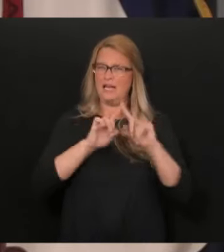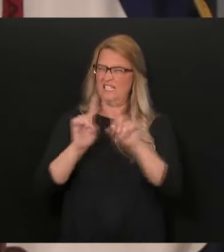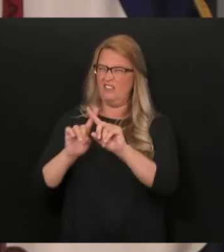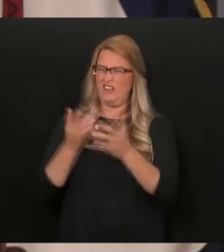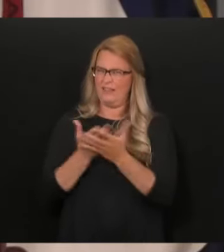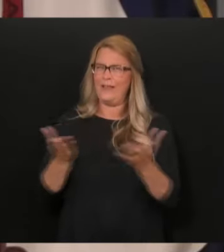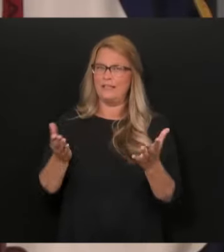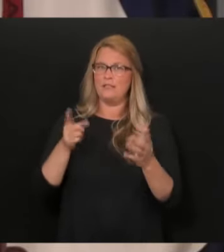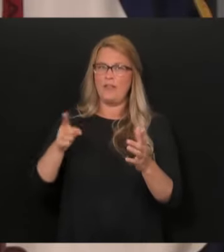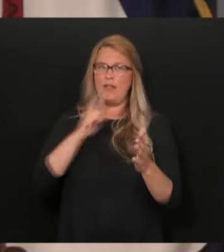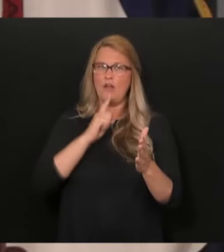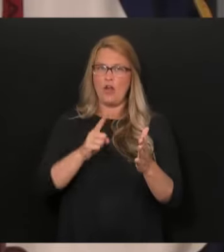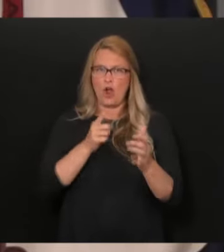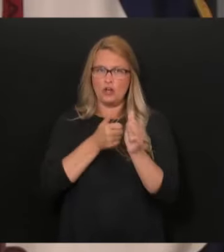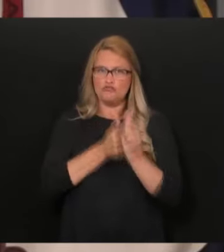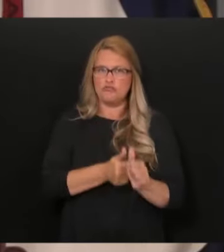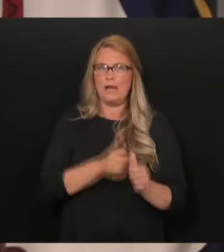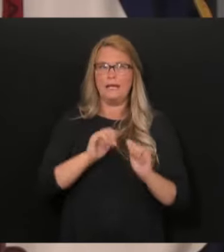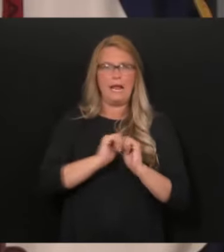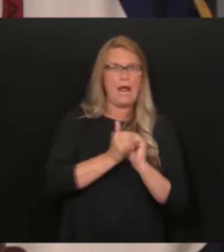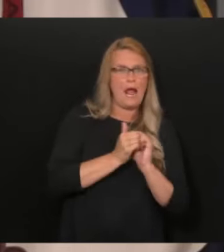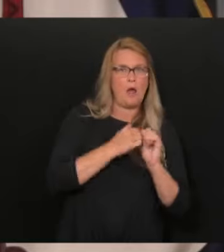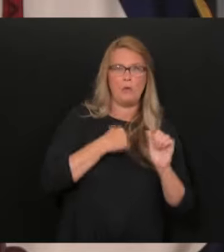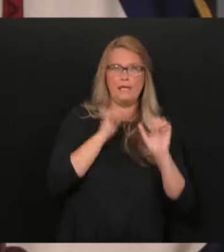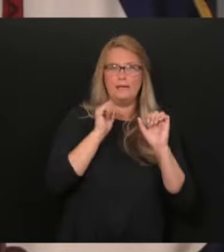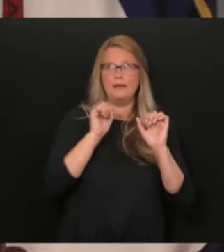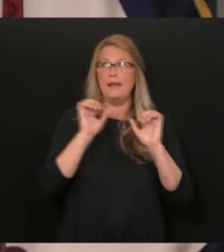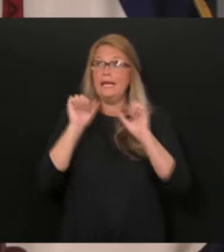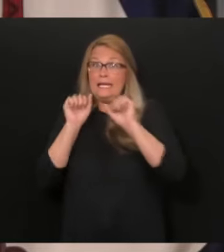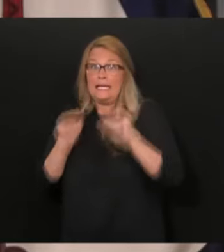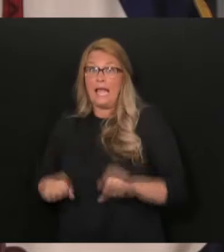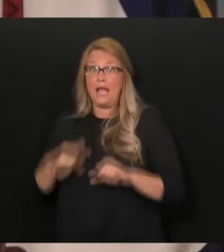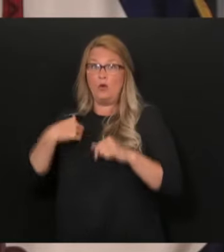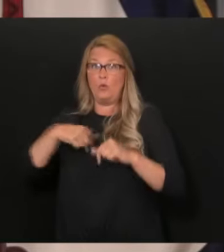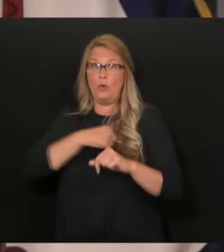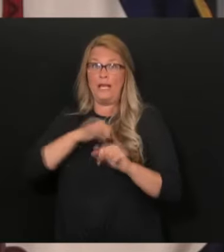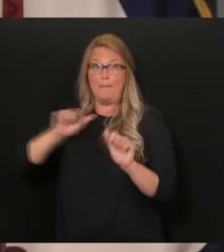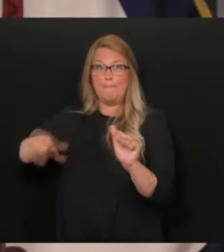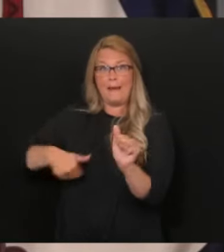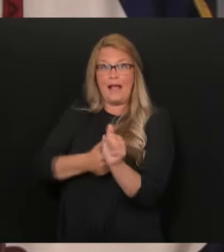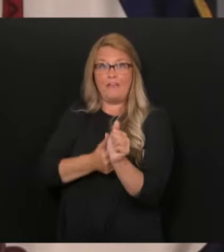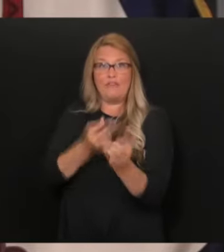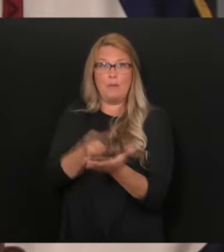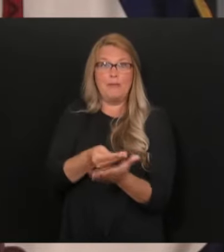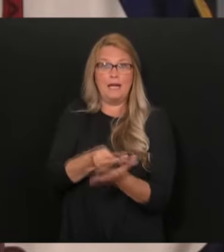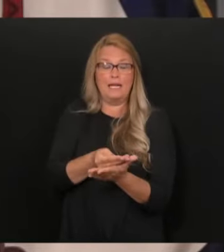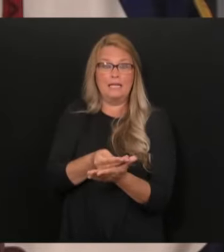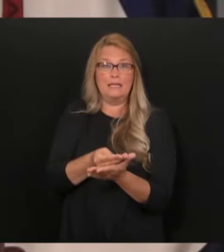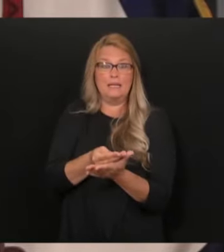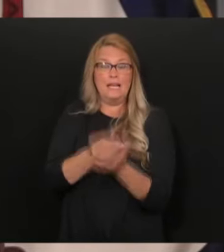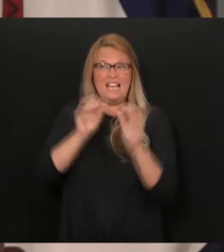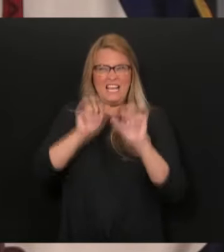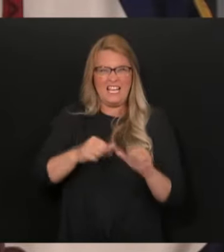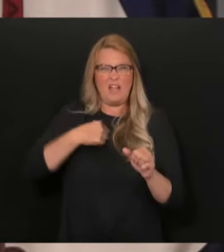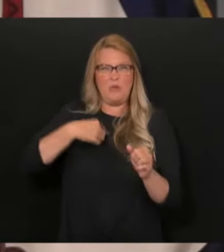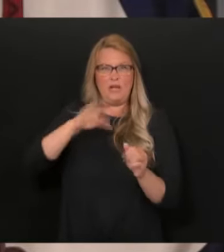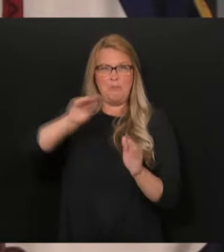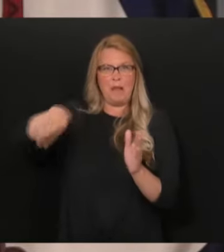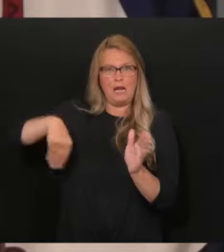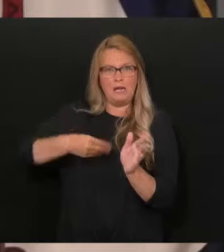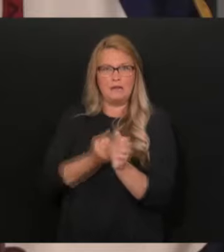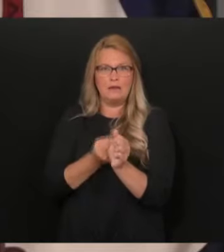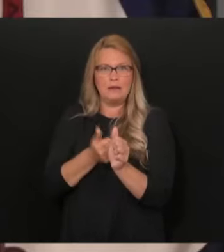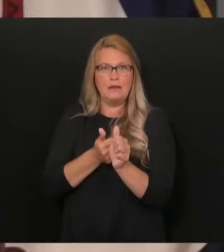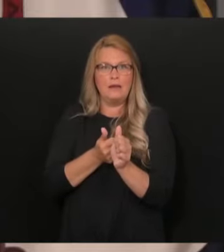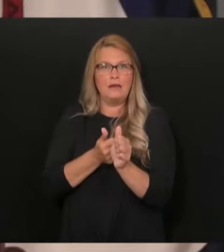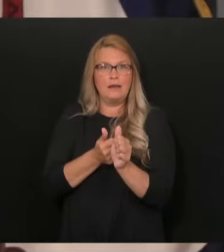tracking how we're going to be able to, or can we backfill dollars? I mean, can you backfill? And they're